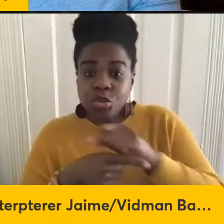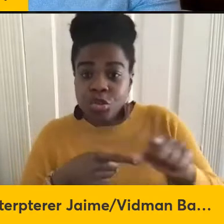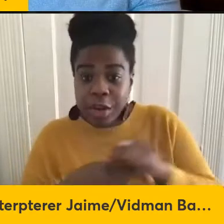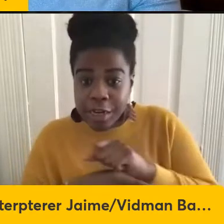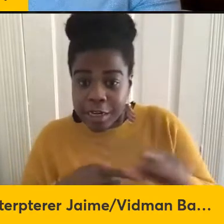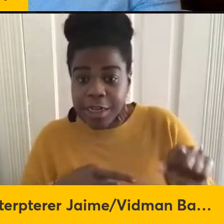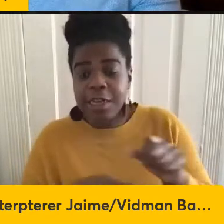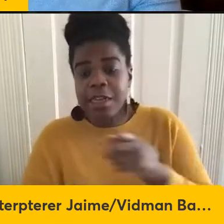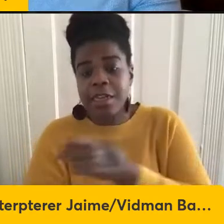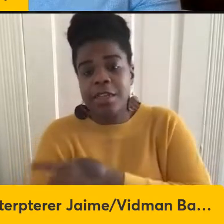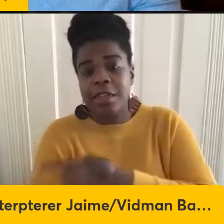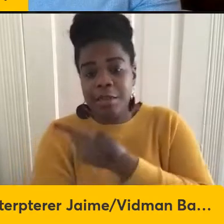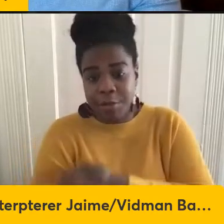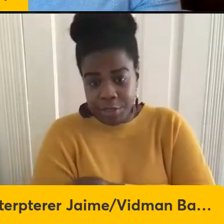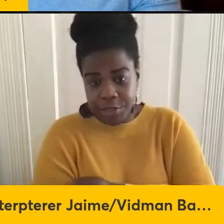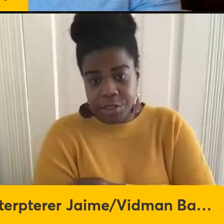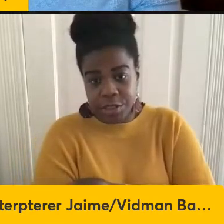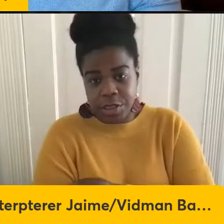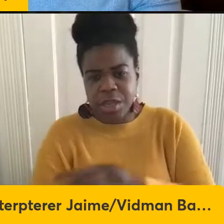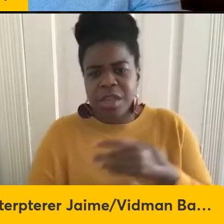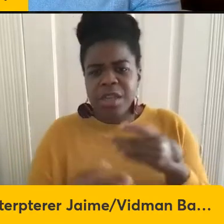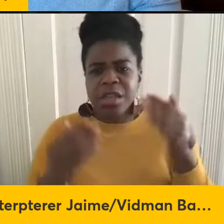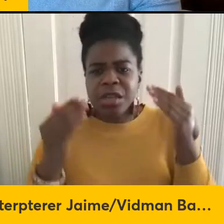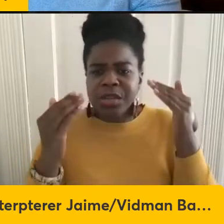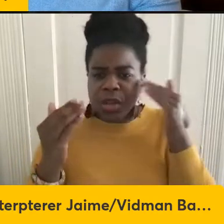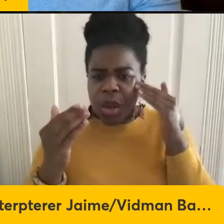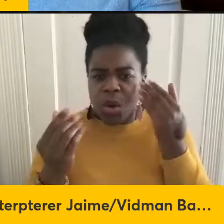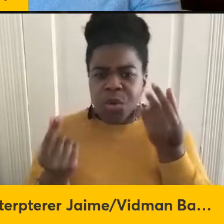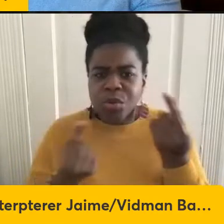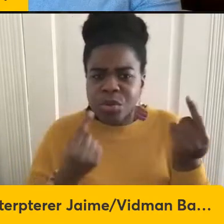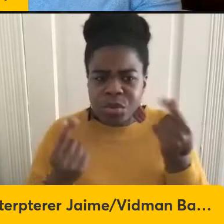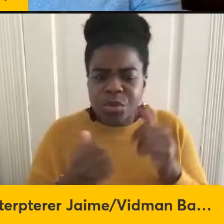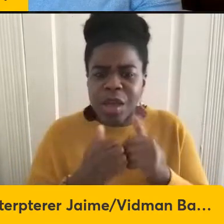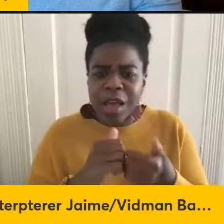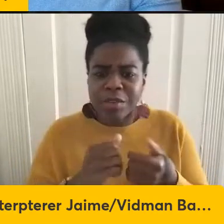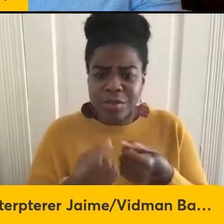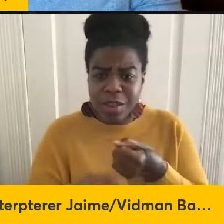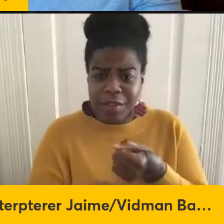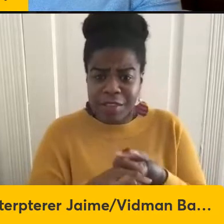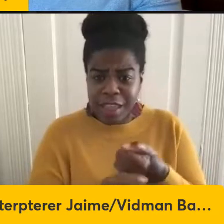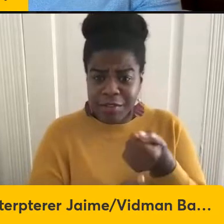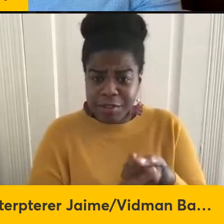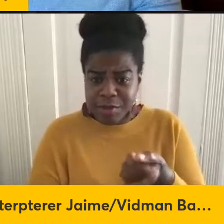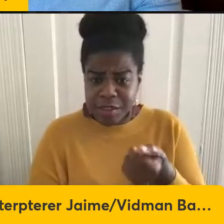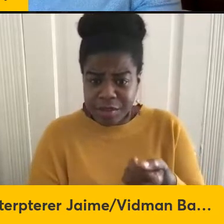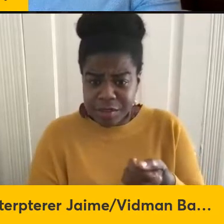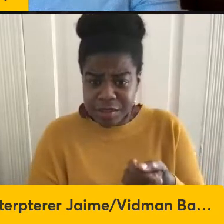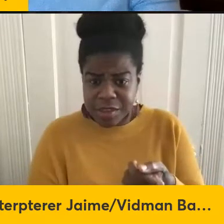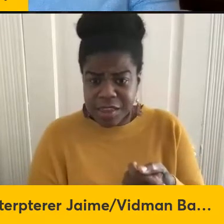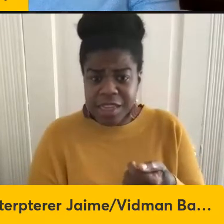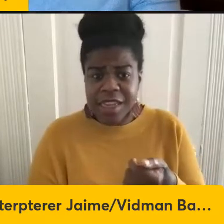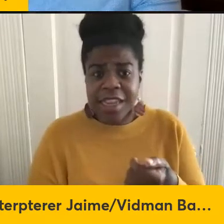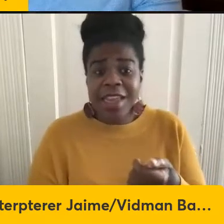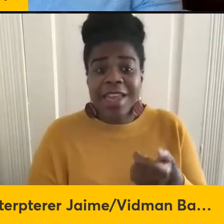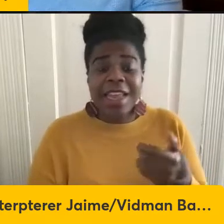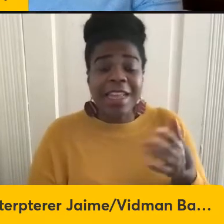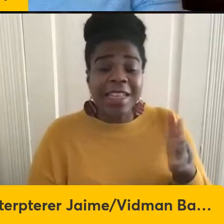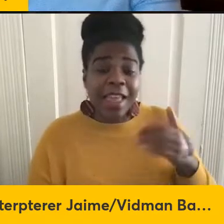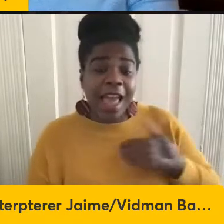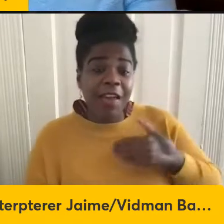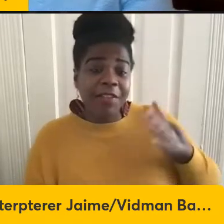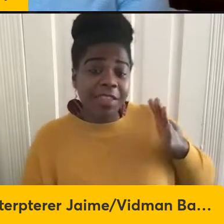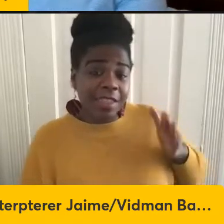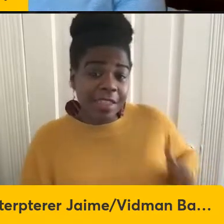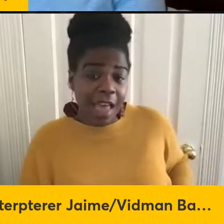patients to know what to do, how to advocate for themselves, but is there a side of patient